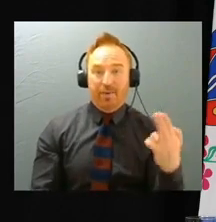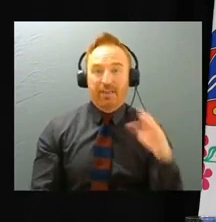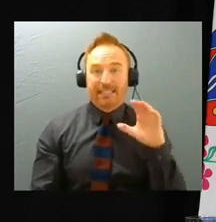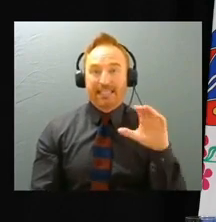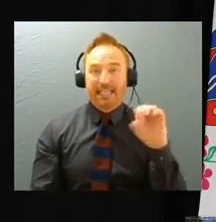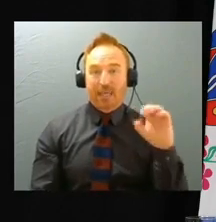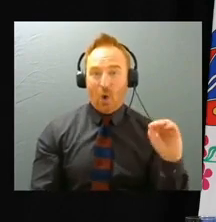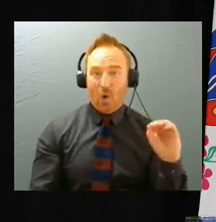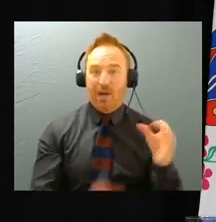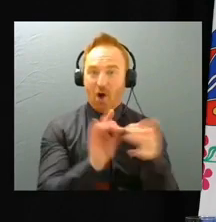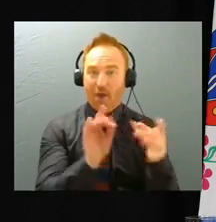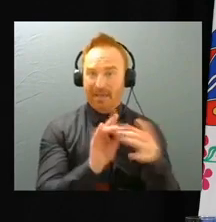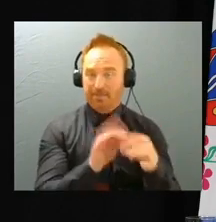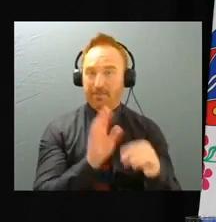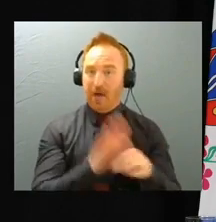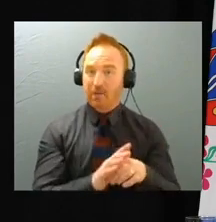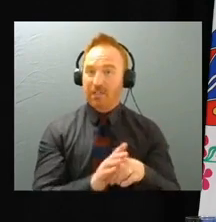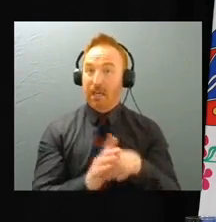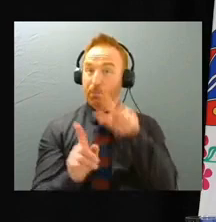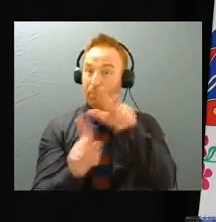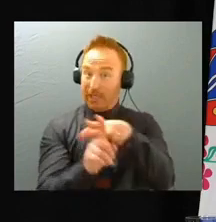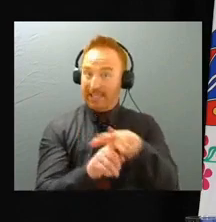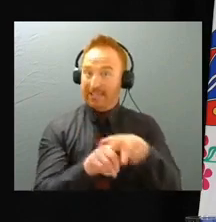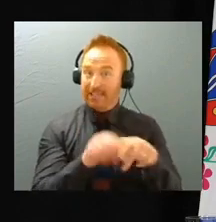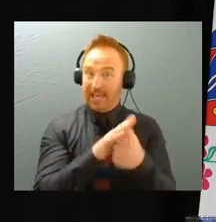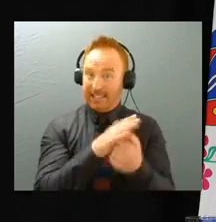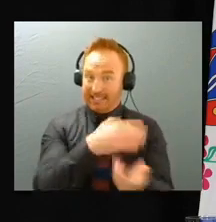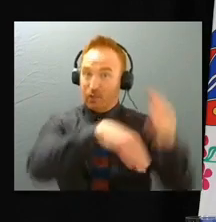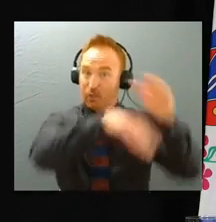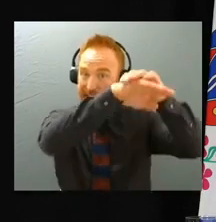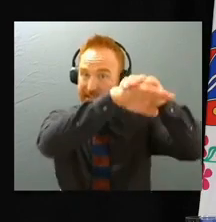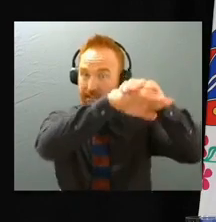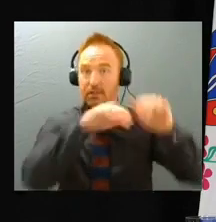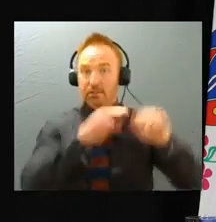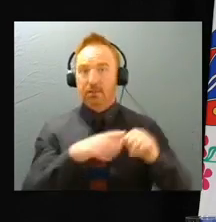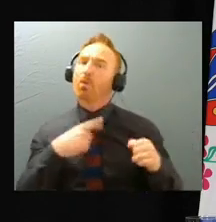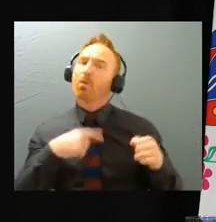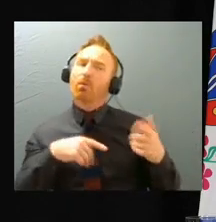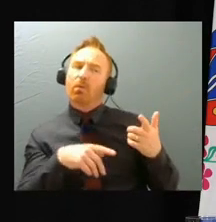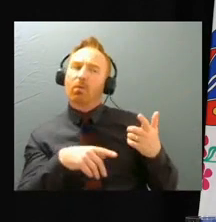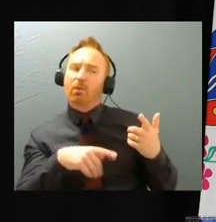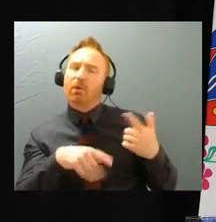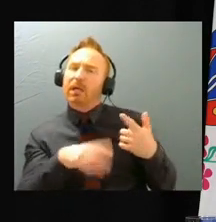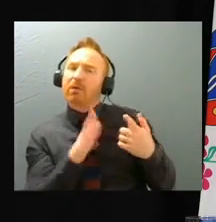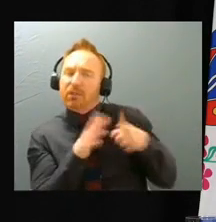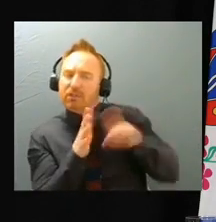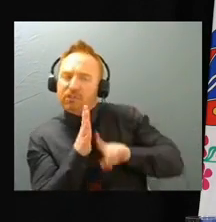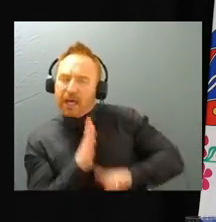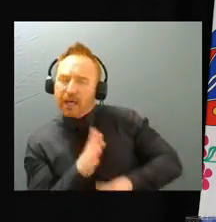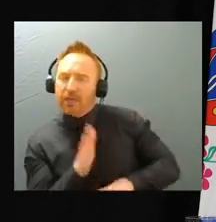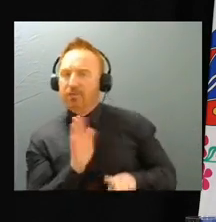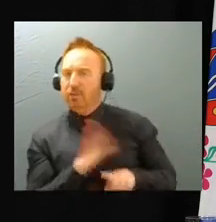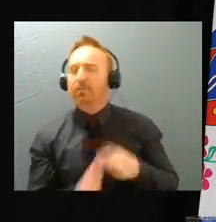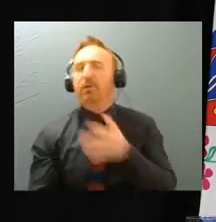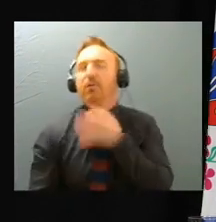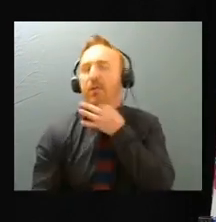So that's clearly something we'll be monitoring with a lot of interest. Thank